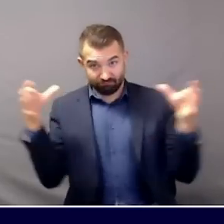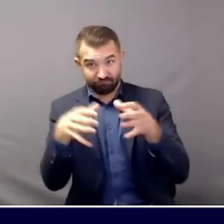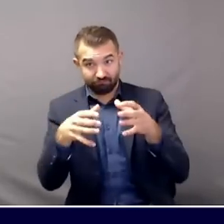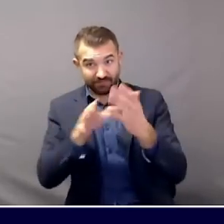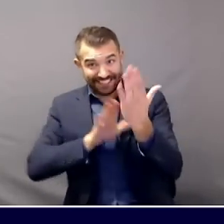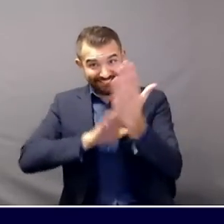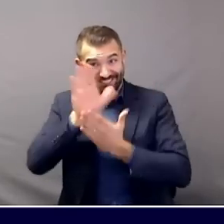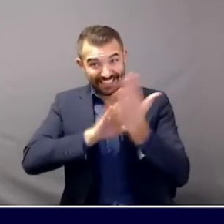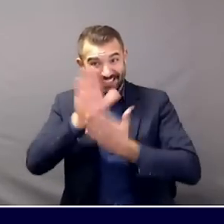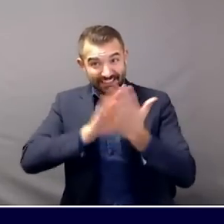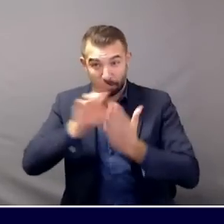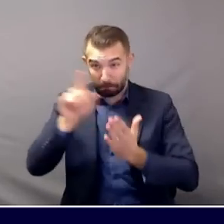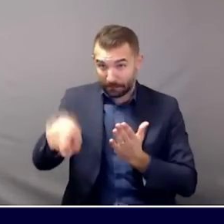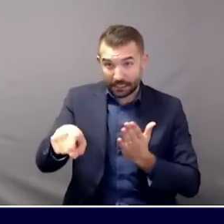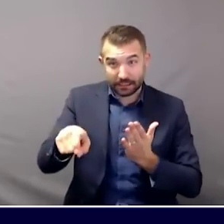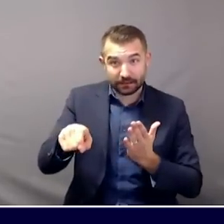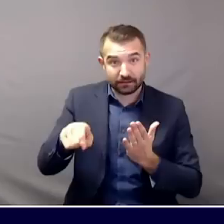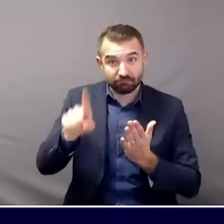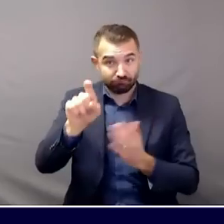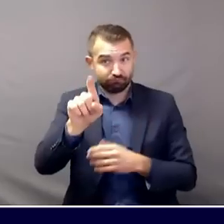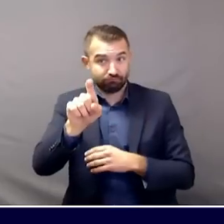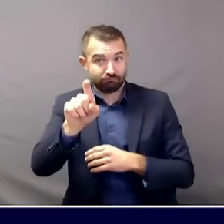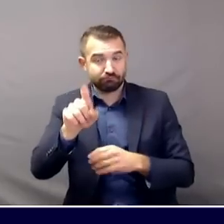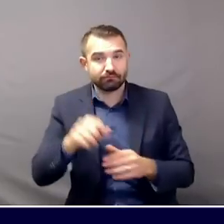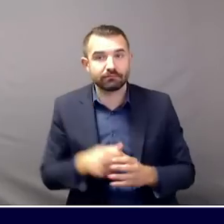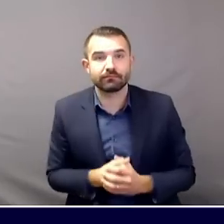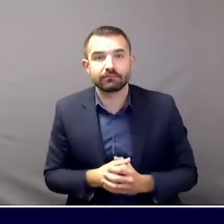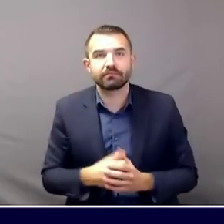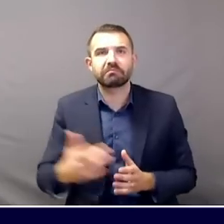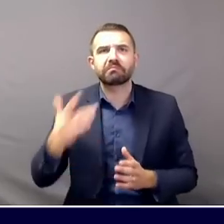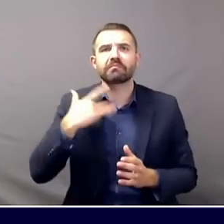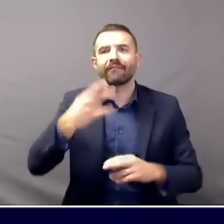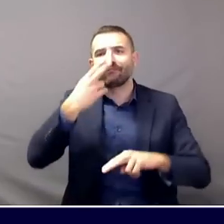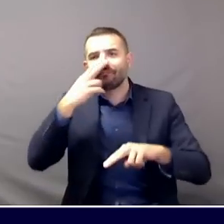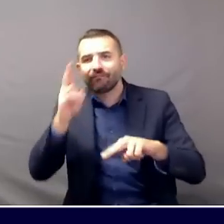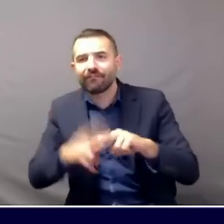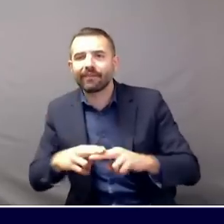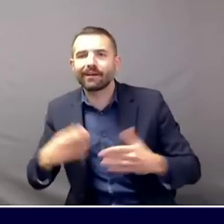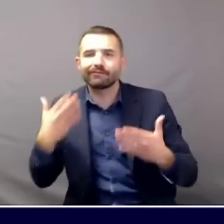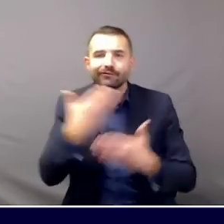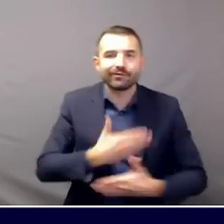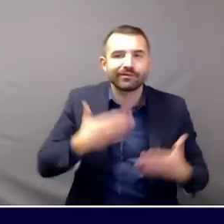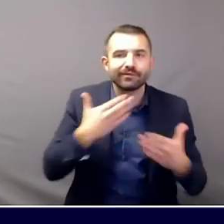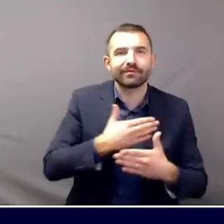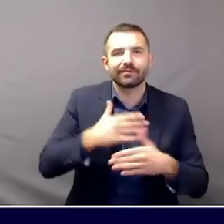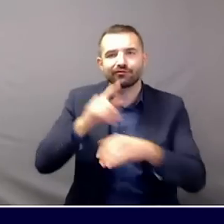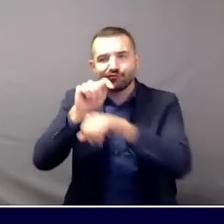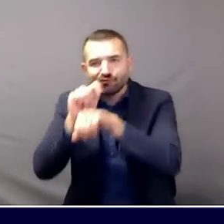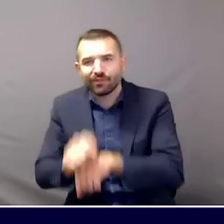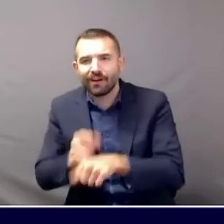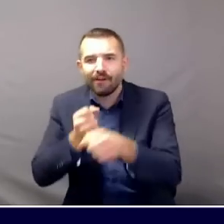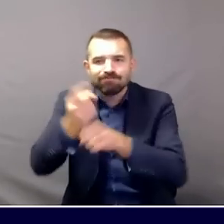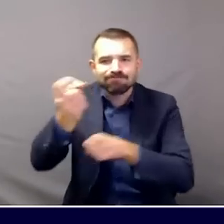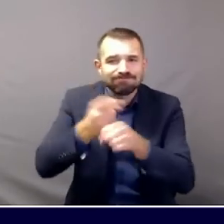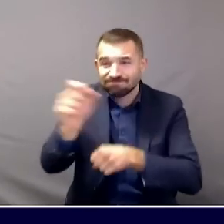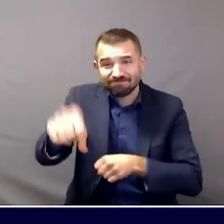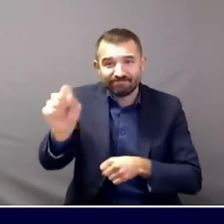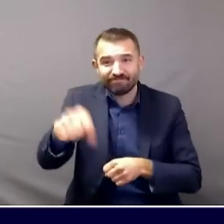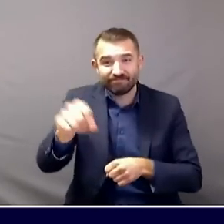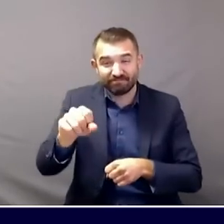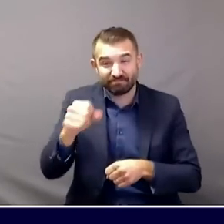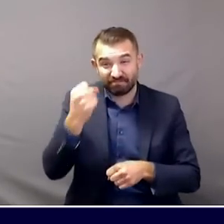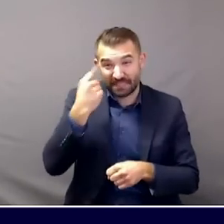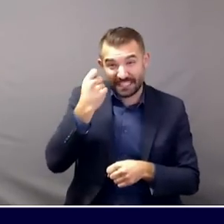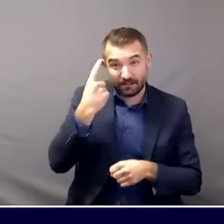comforting and traditional, but whether it's necessary in this time, this year. And if you think